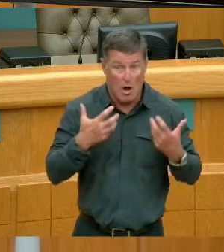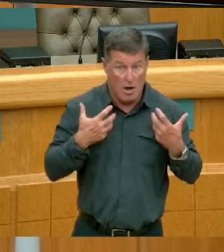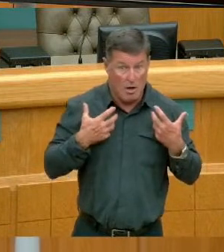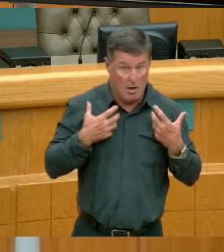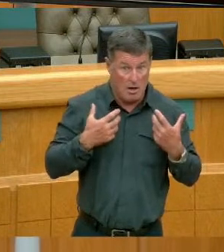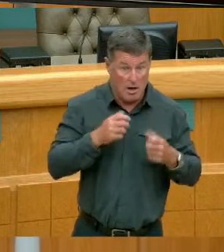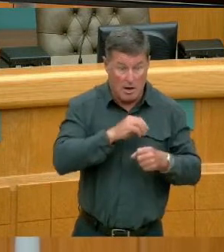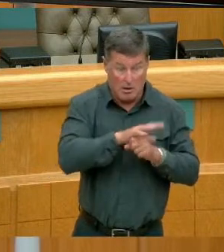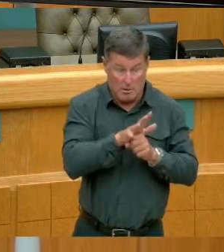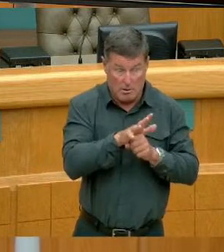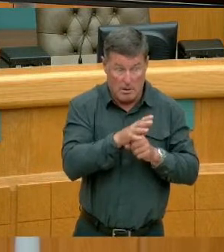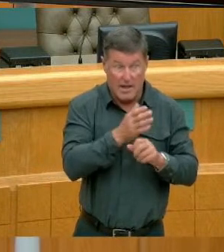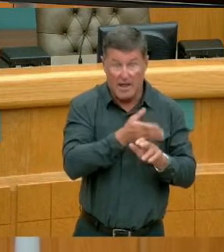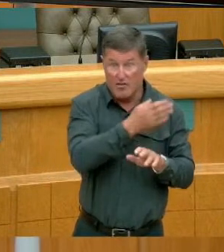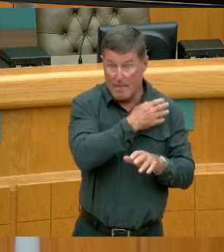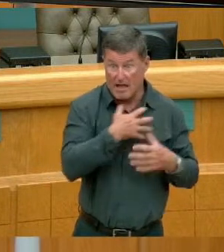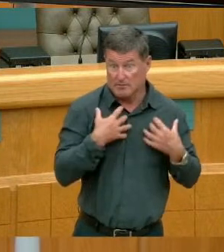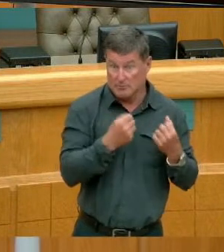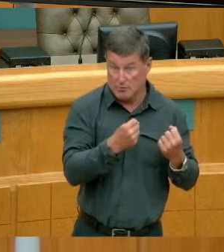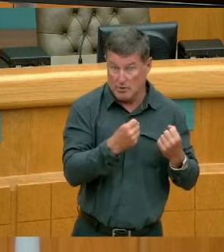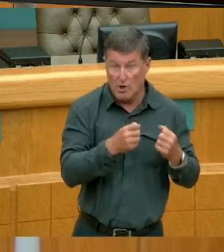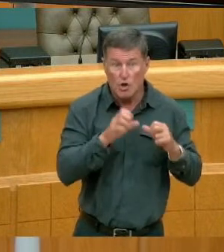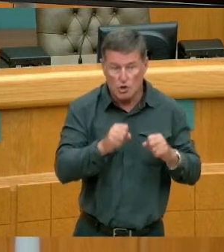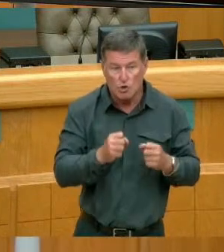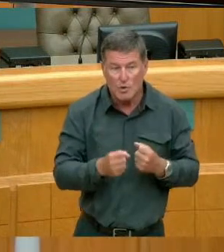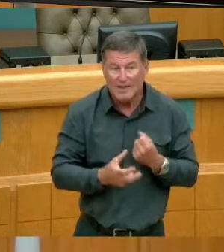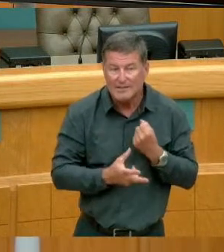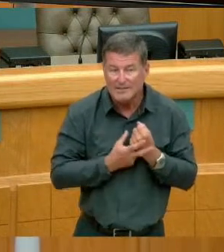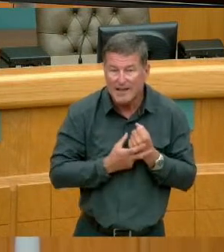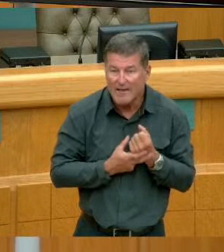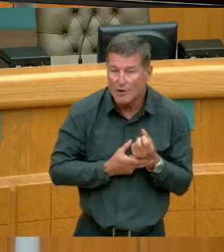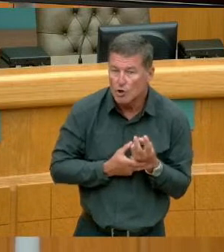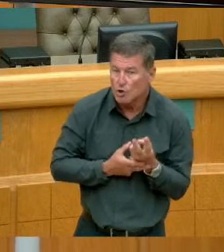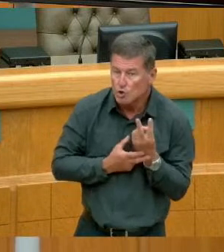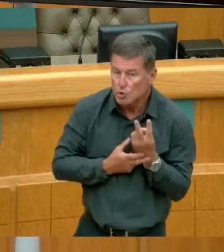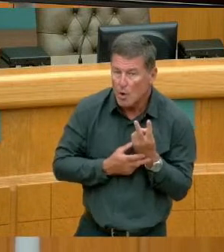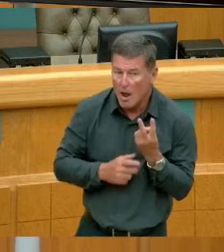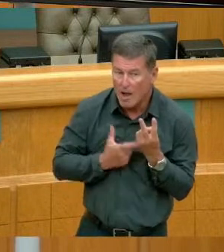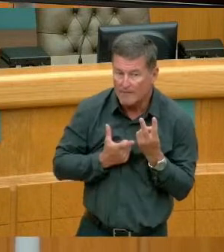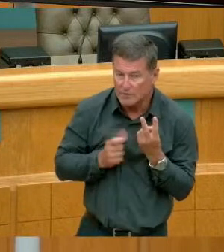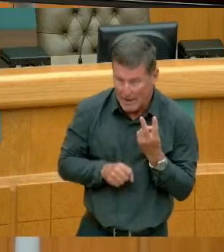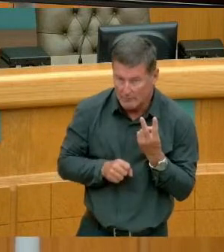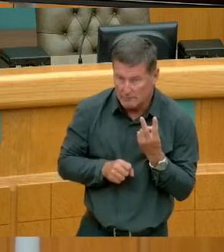meets the criteria, we can save 2 lives. Again, if you need more information,